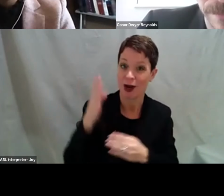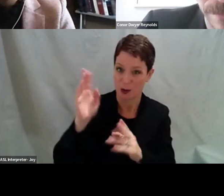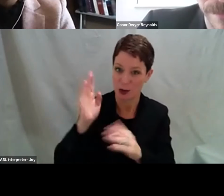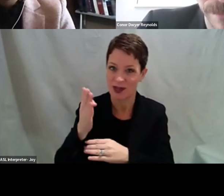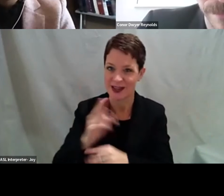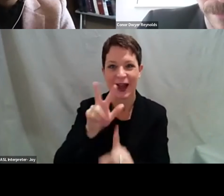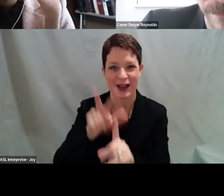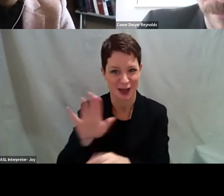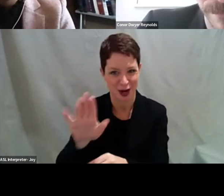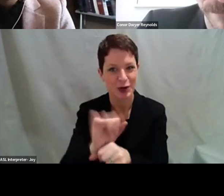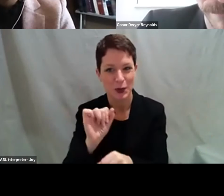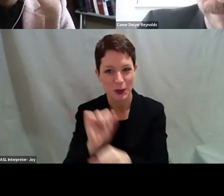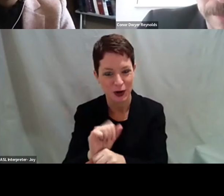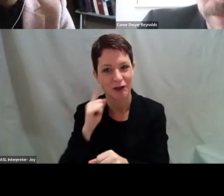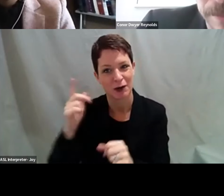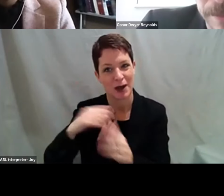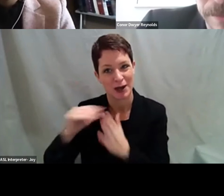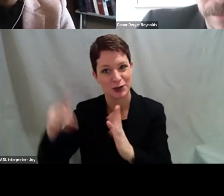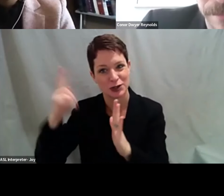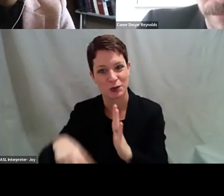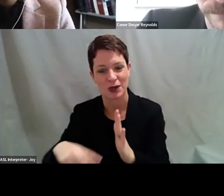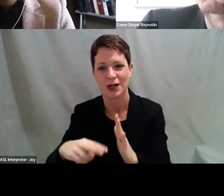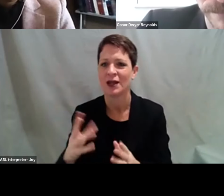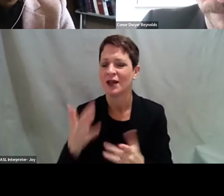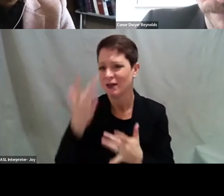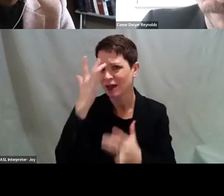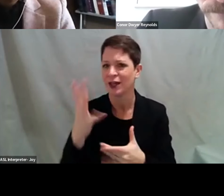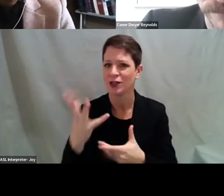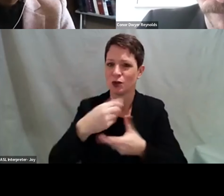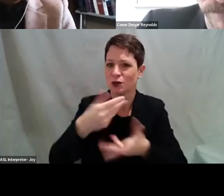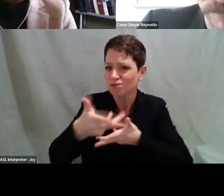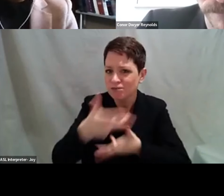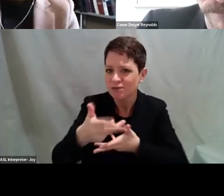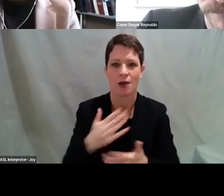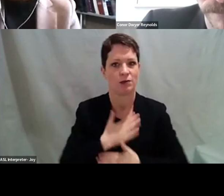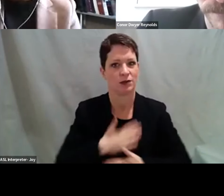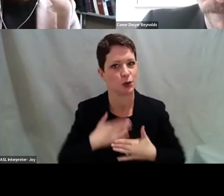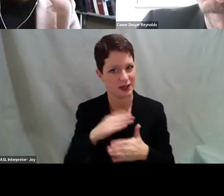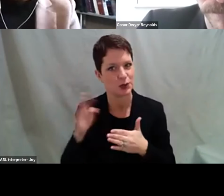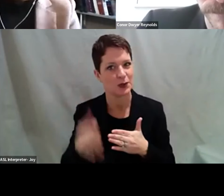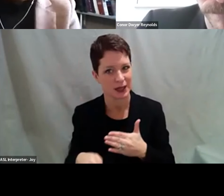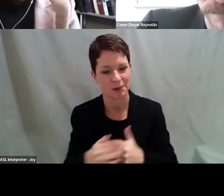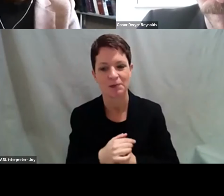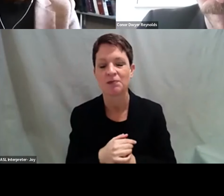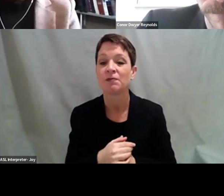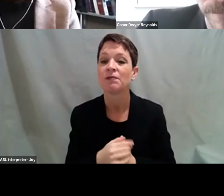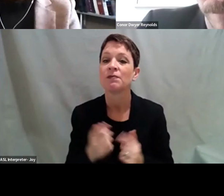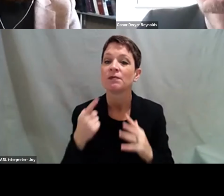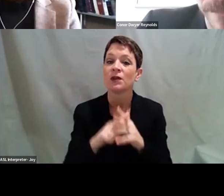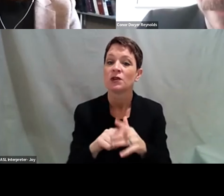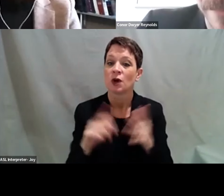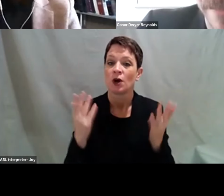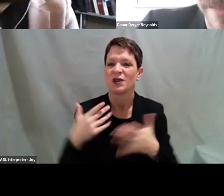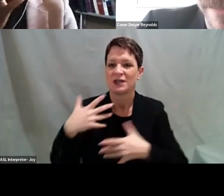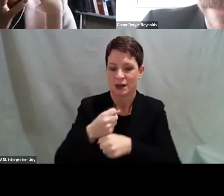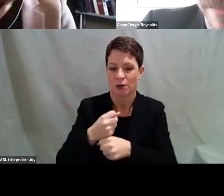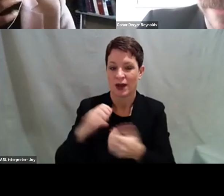So again, I'm really enjoying the intellectual company this weekend. I'm going to start off by